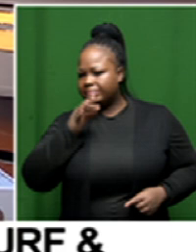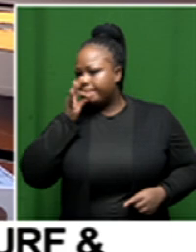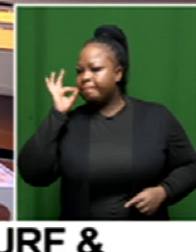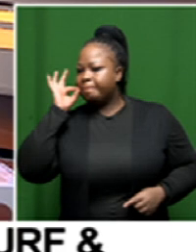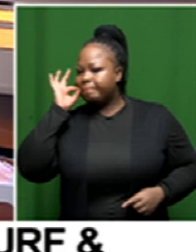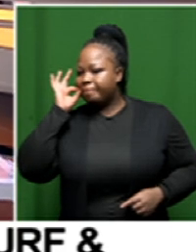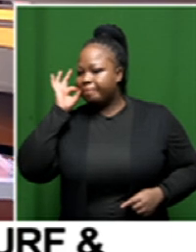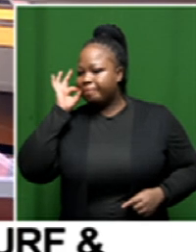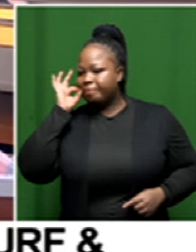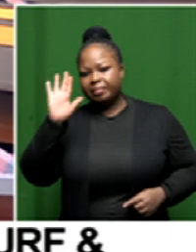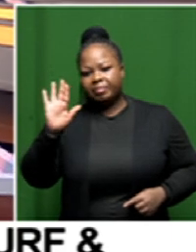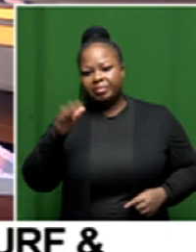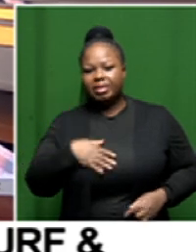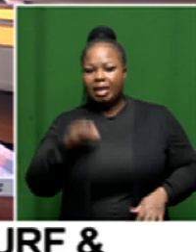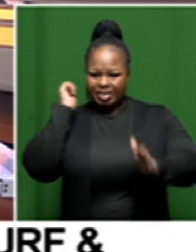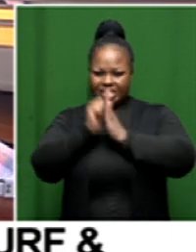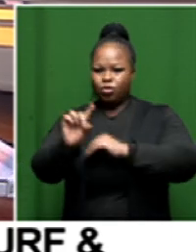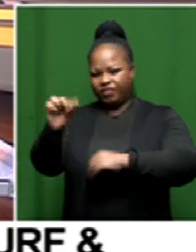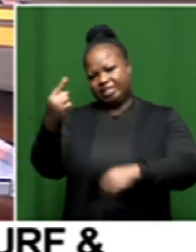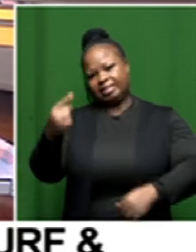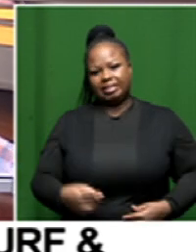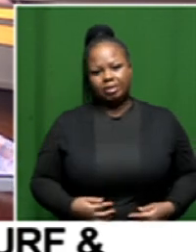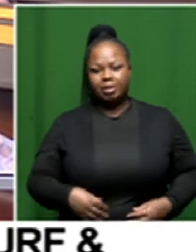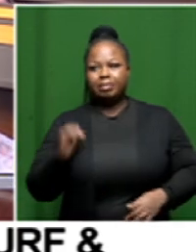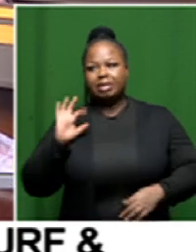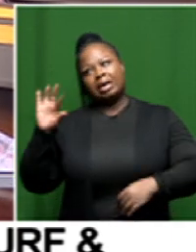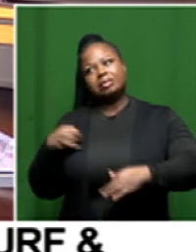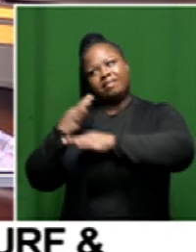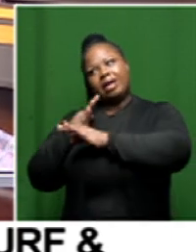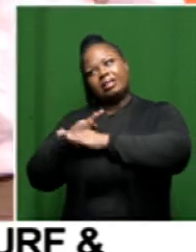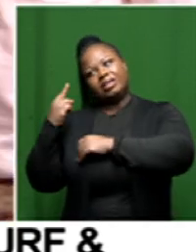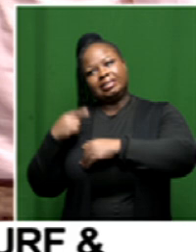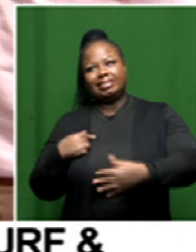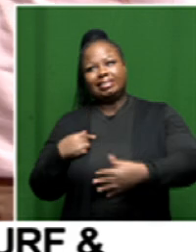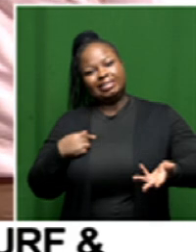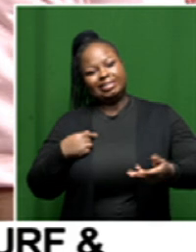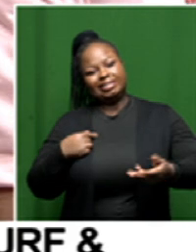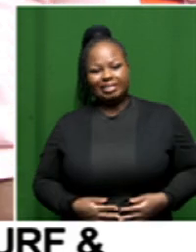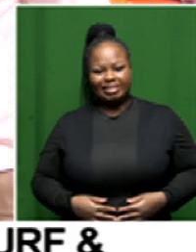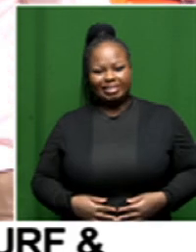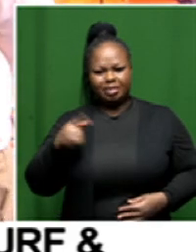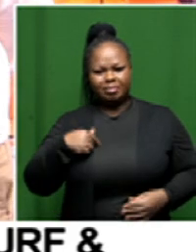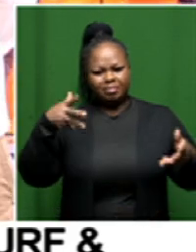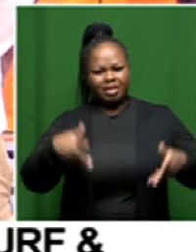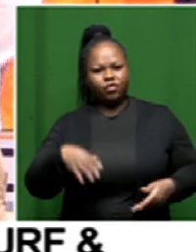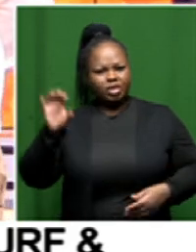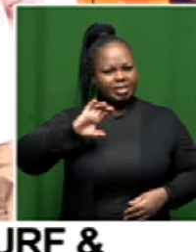No, he's not going to tell you. I'll have to kill you first. Yeah. I must ask my dad first. Maybe. I'm here for